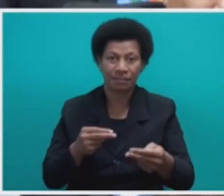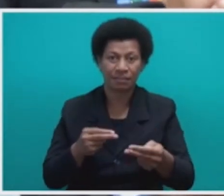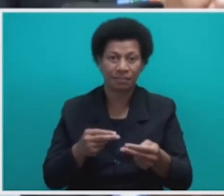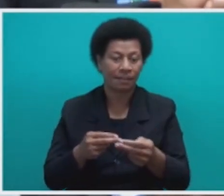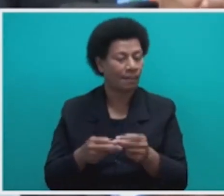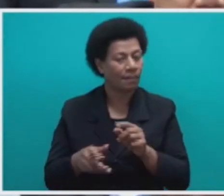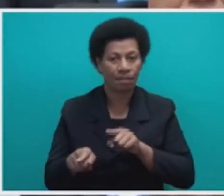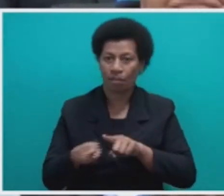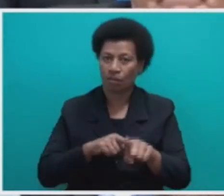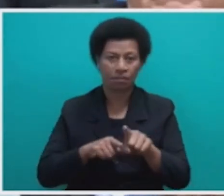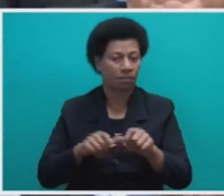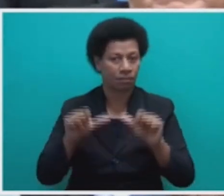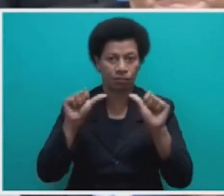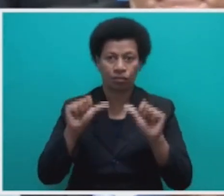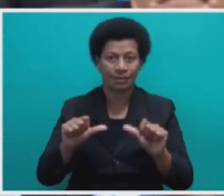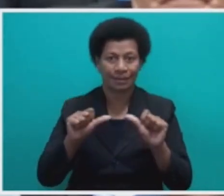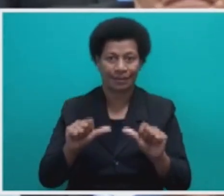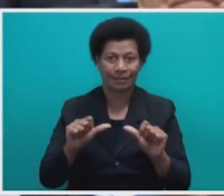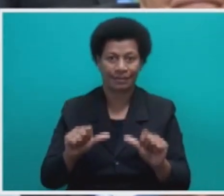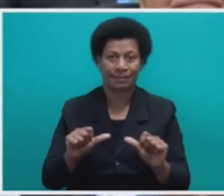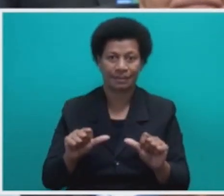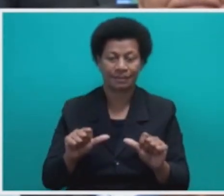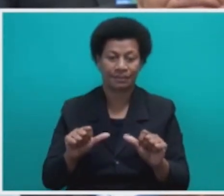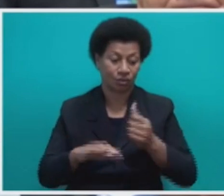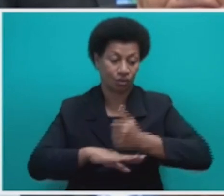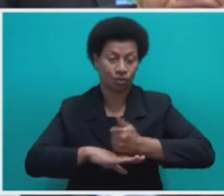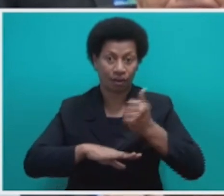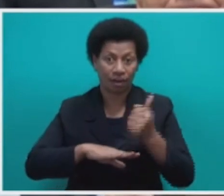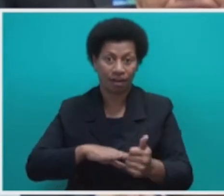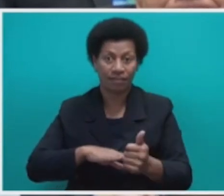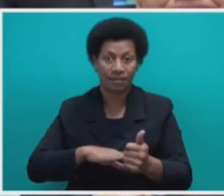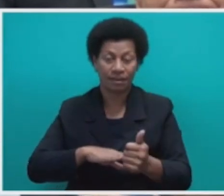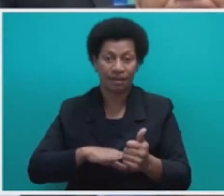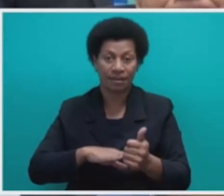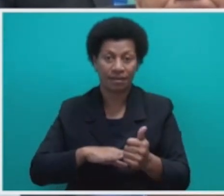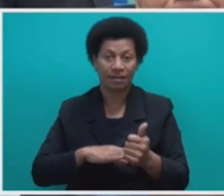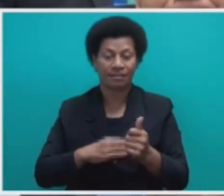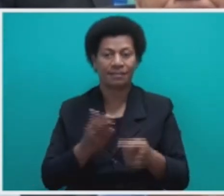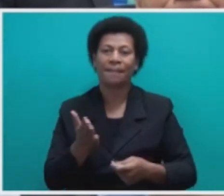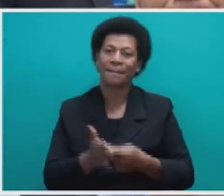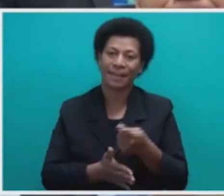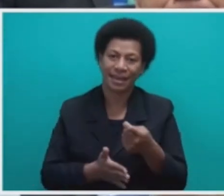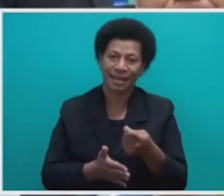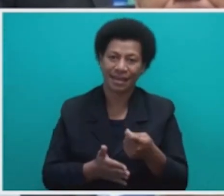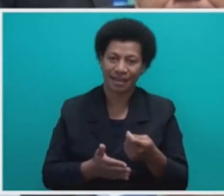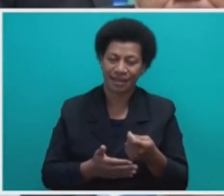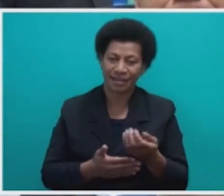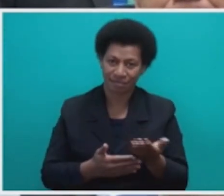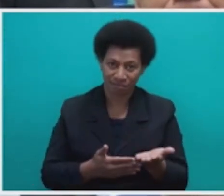heavily protected industry, and government is paying for it. So when